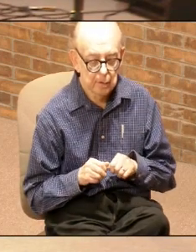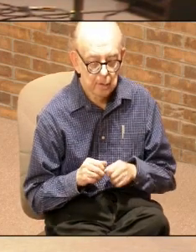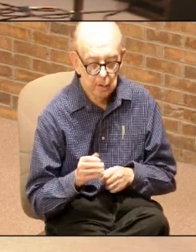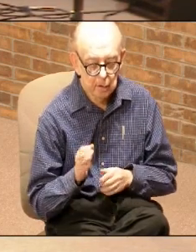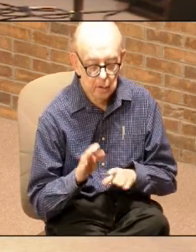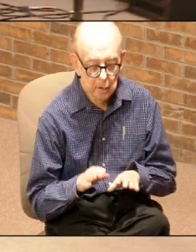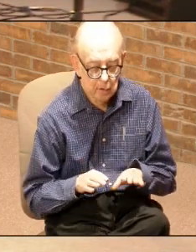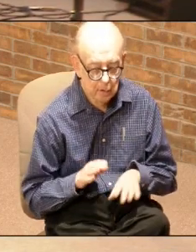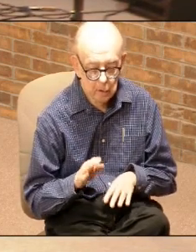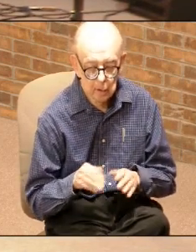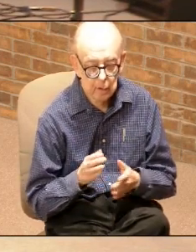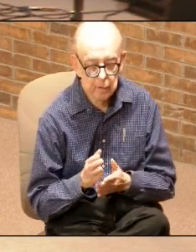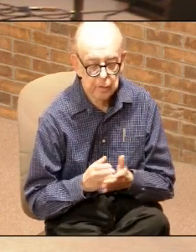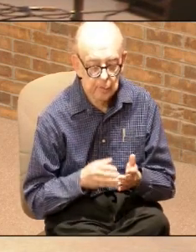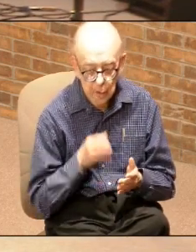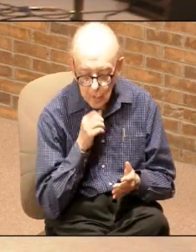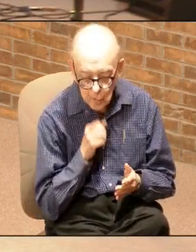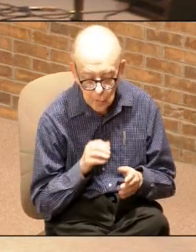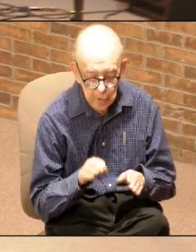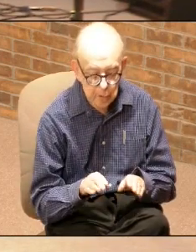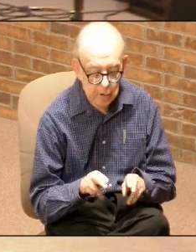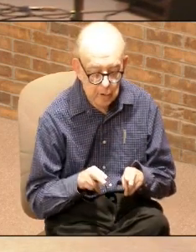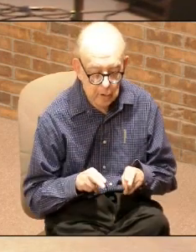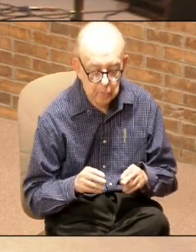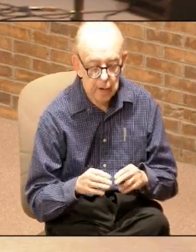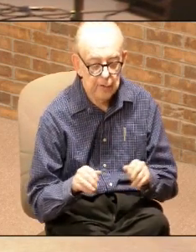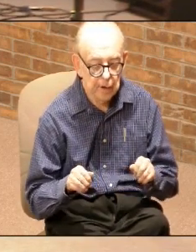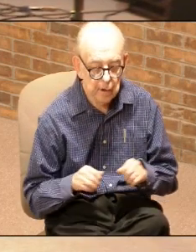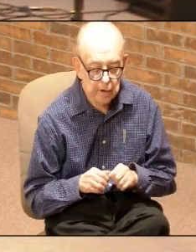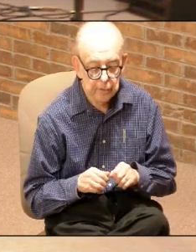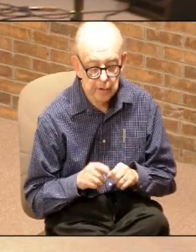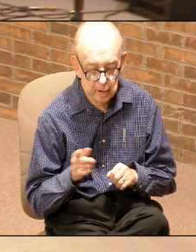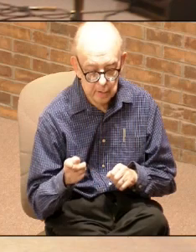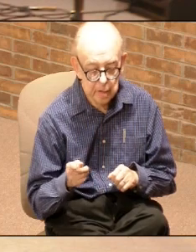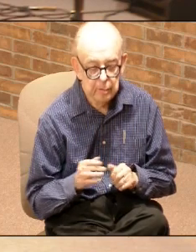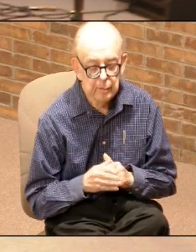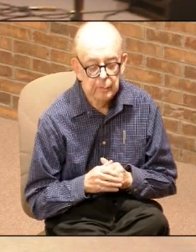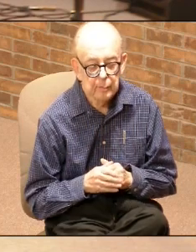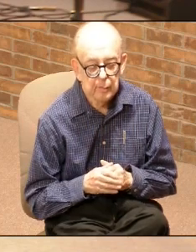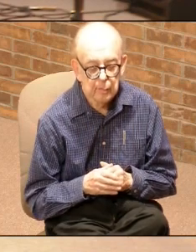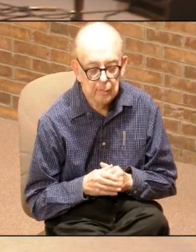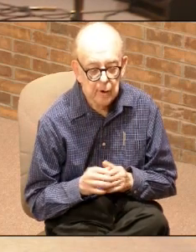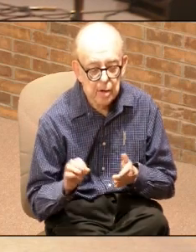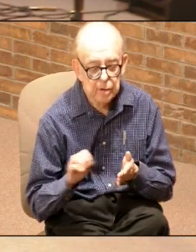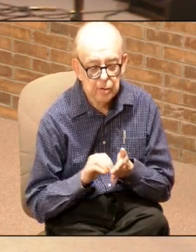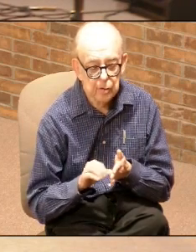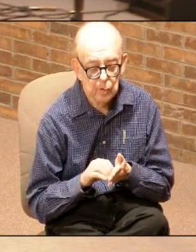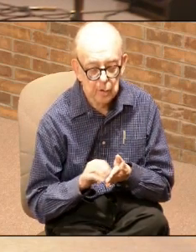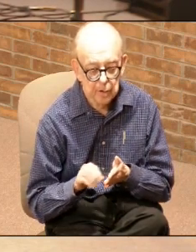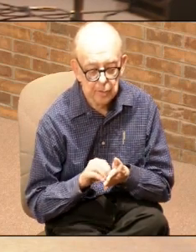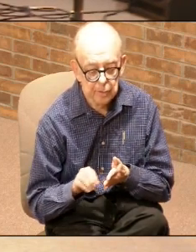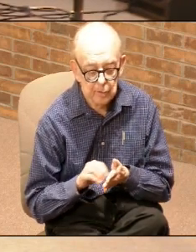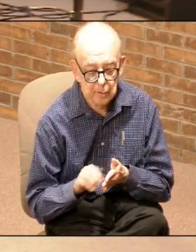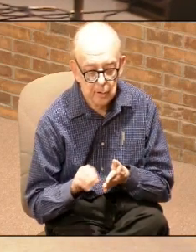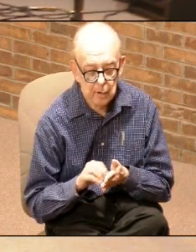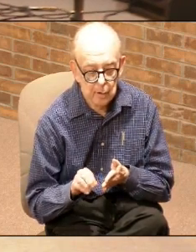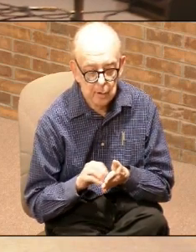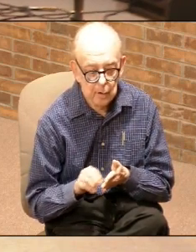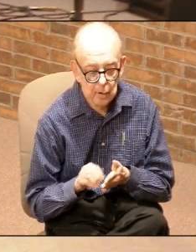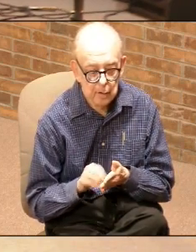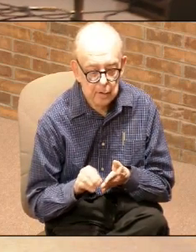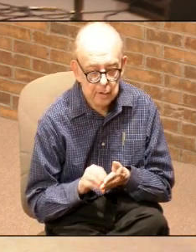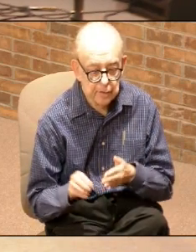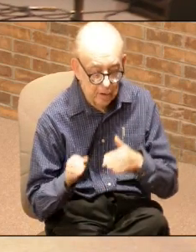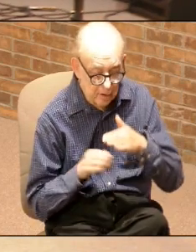some of the old cemeteries of New Orleans. And New Orleans, you're not buried in the